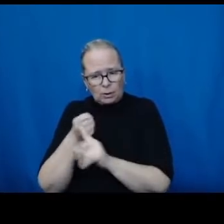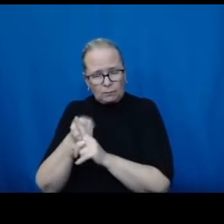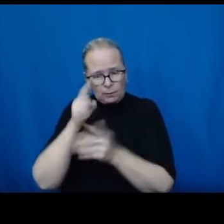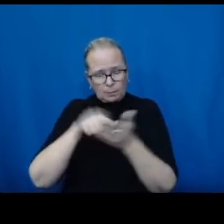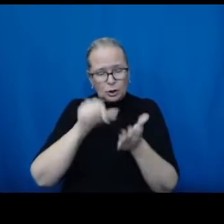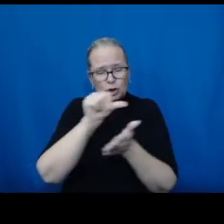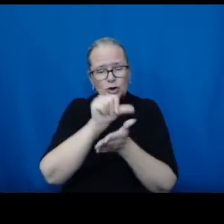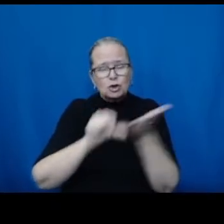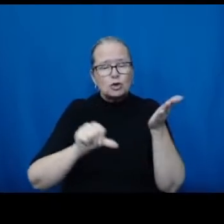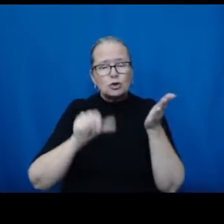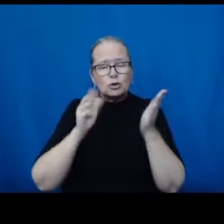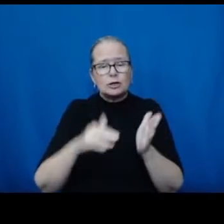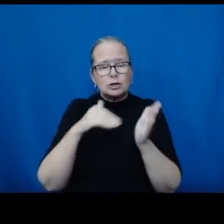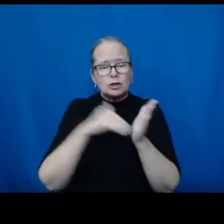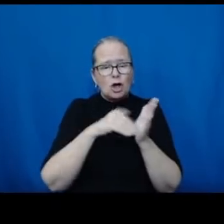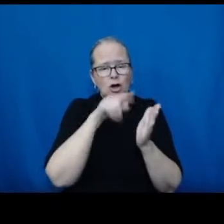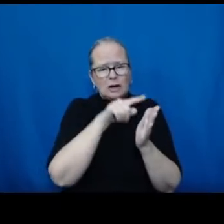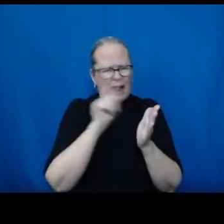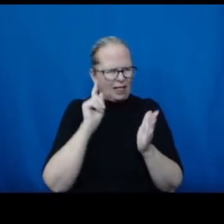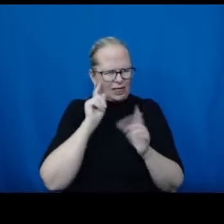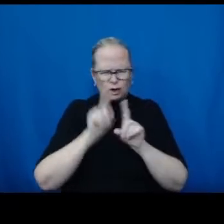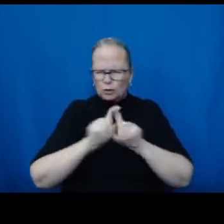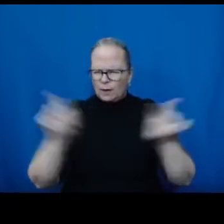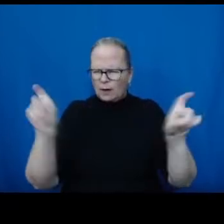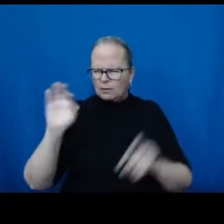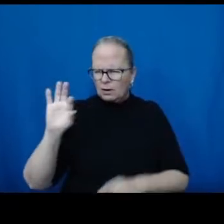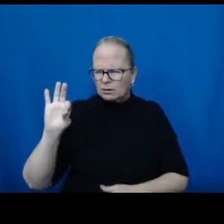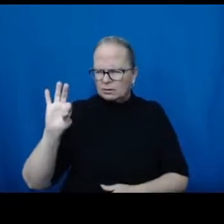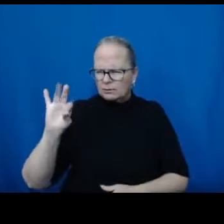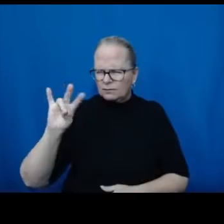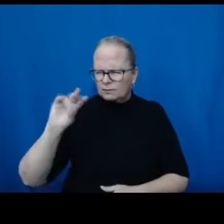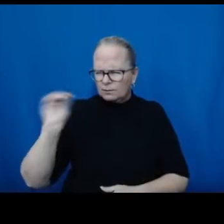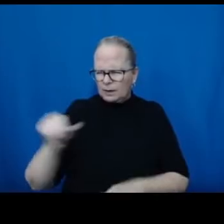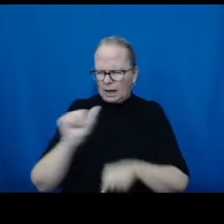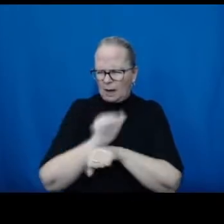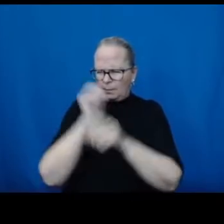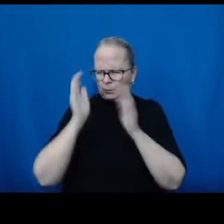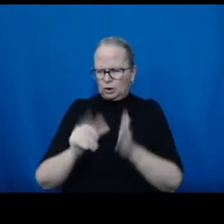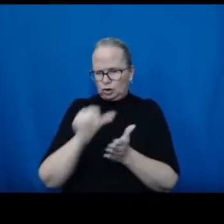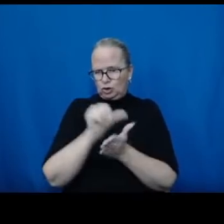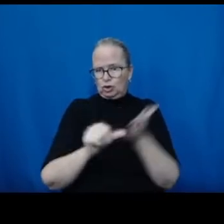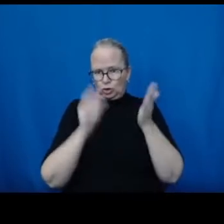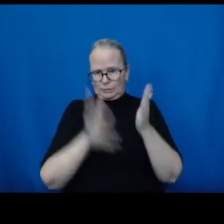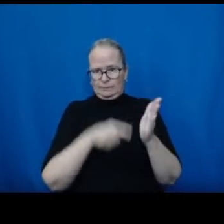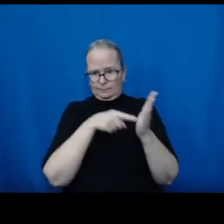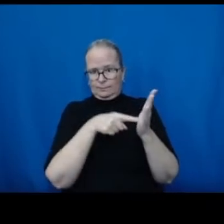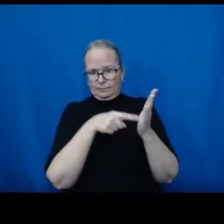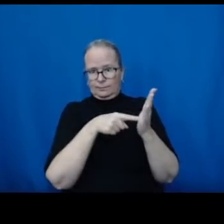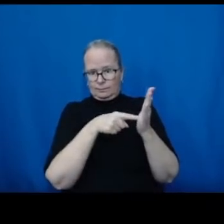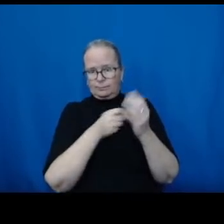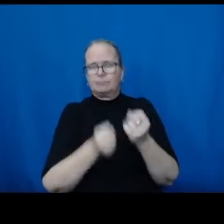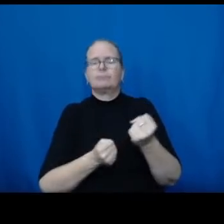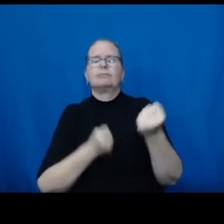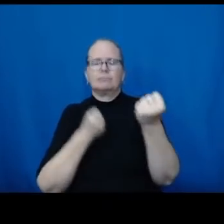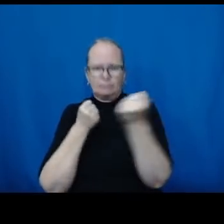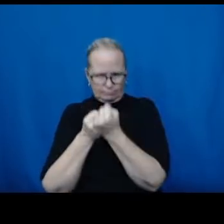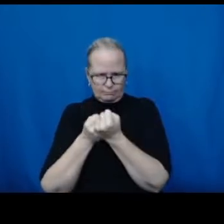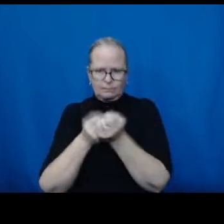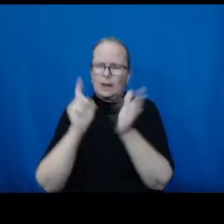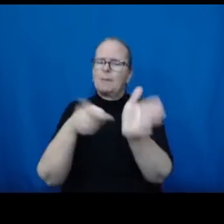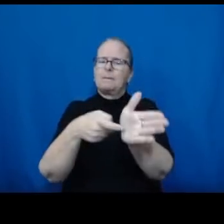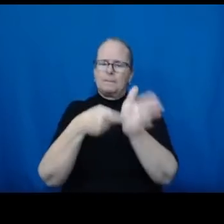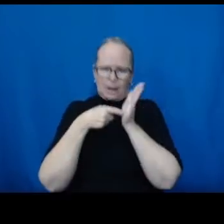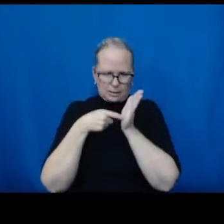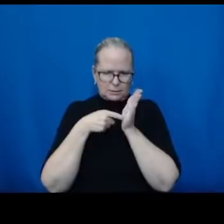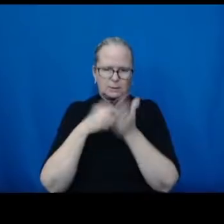support the mandates and passports and the public health measures and vaccines. but this very small percentage, 3%, can have